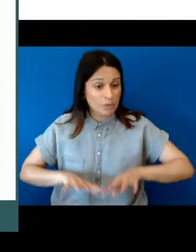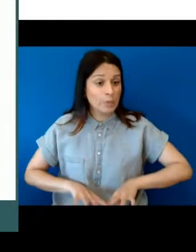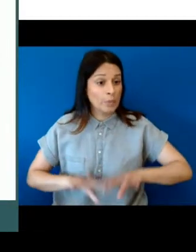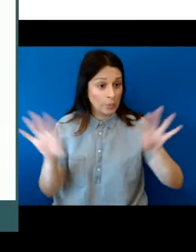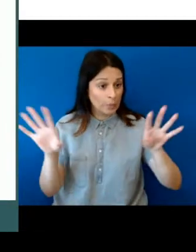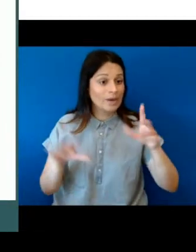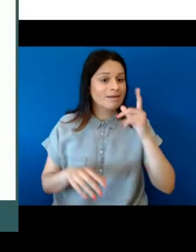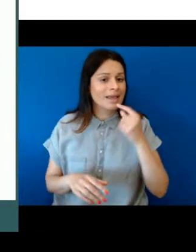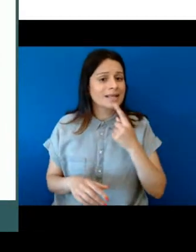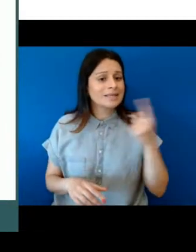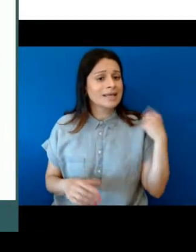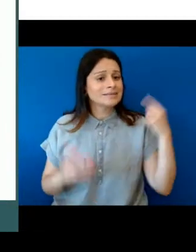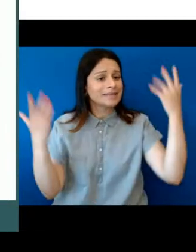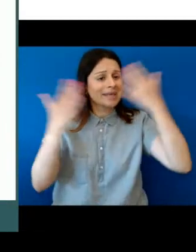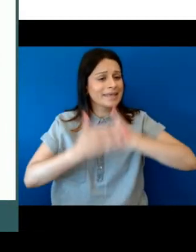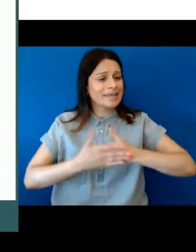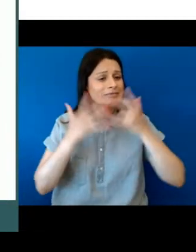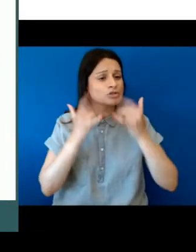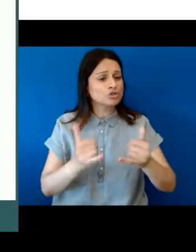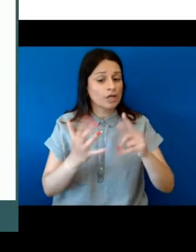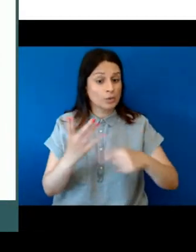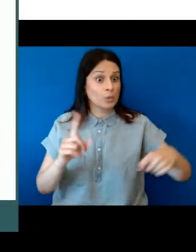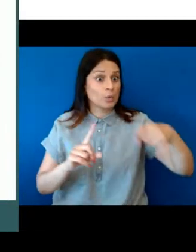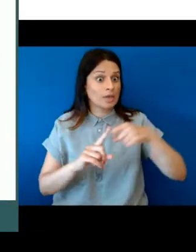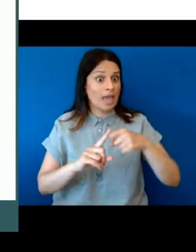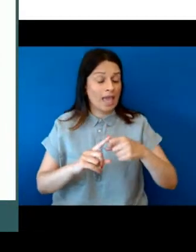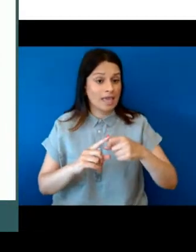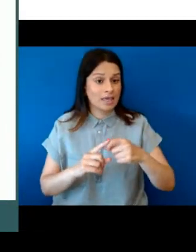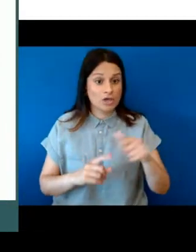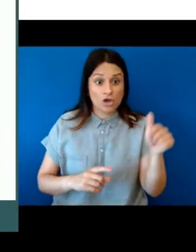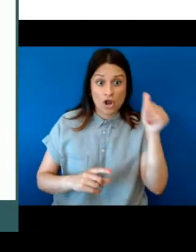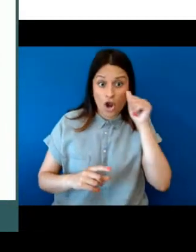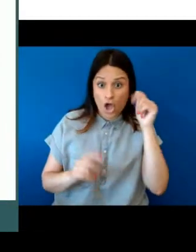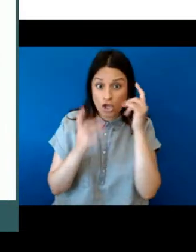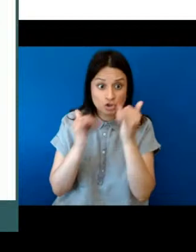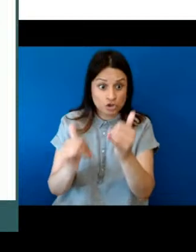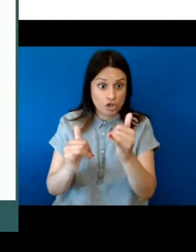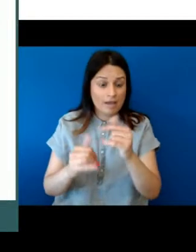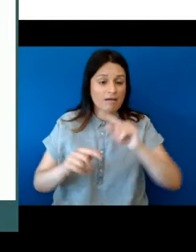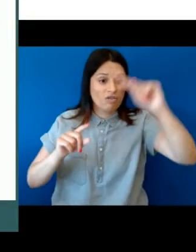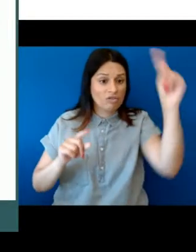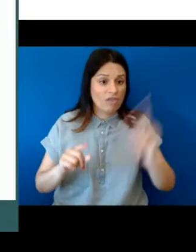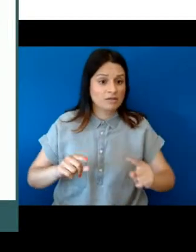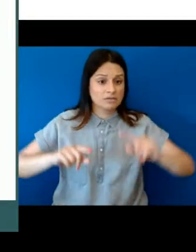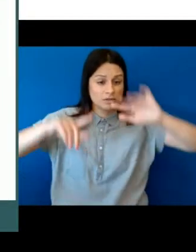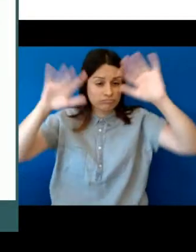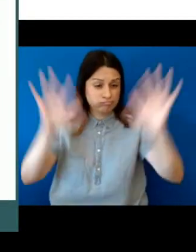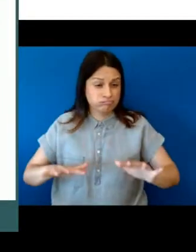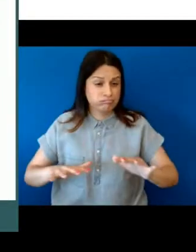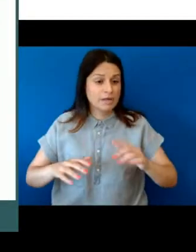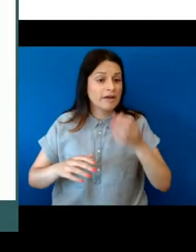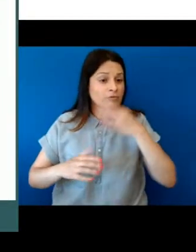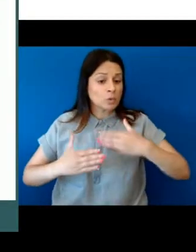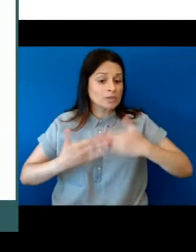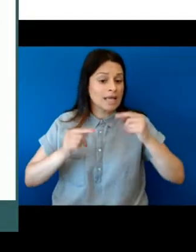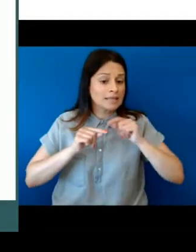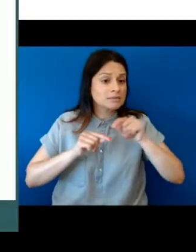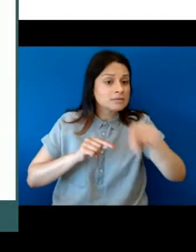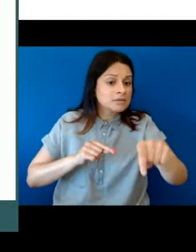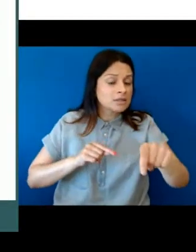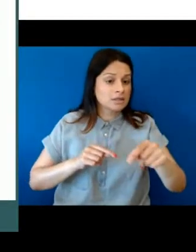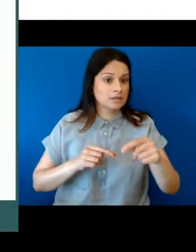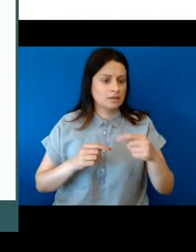you'll see that the UK is on alert for thunderstorms over the next couple of days. So thinking about thunderstorm